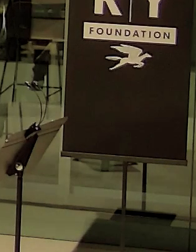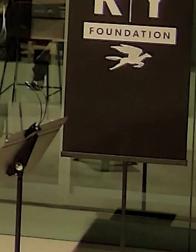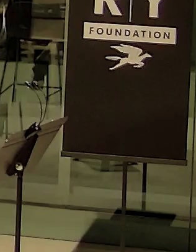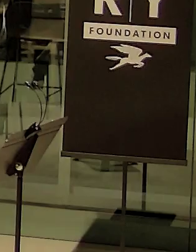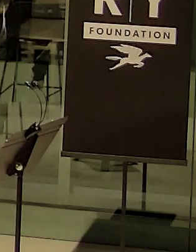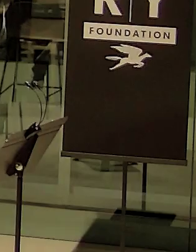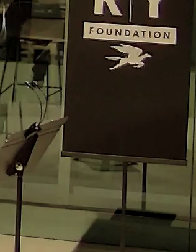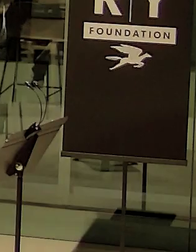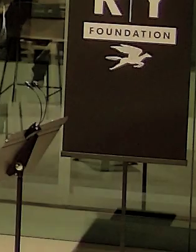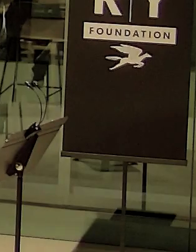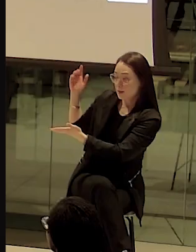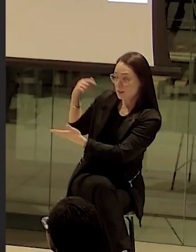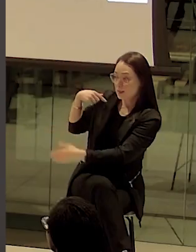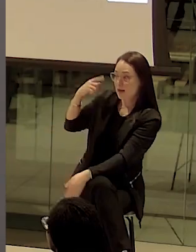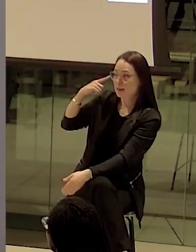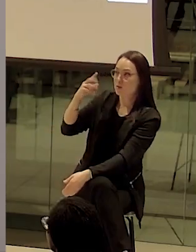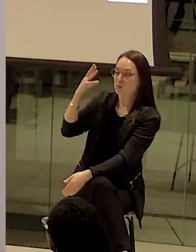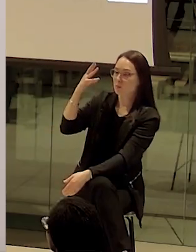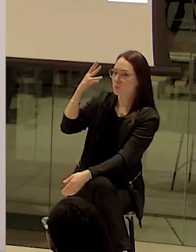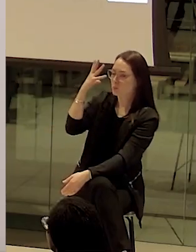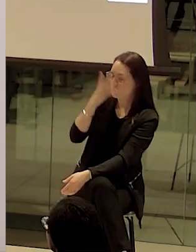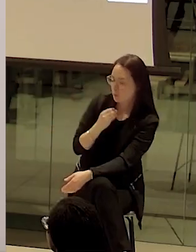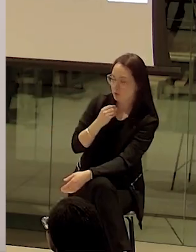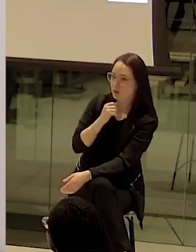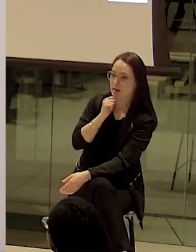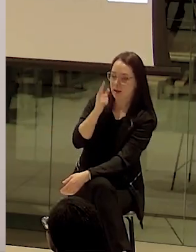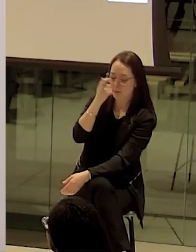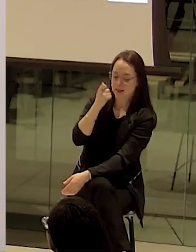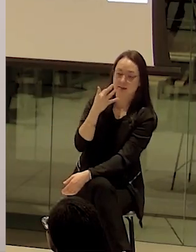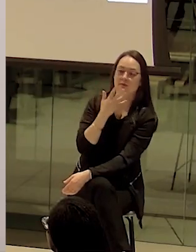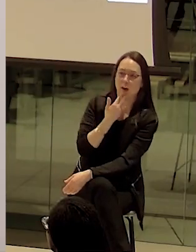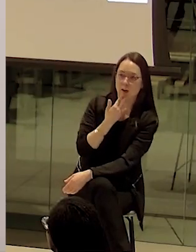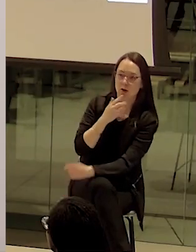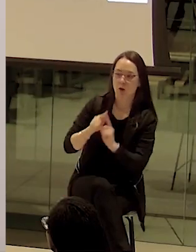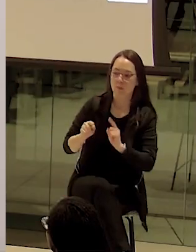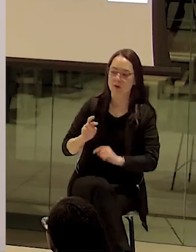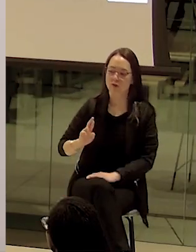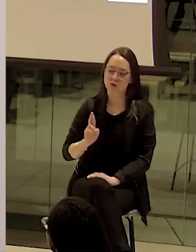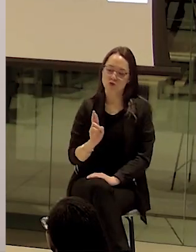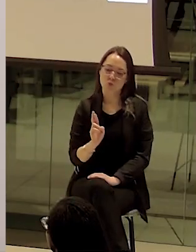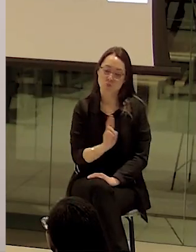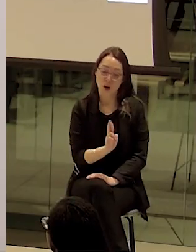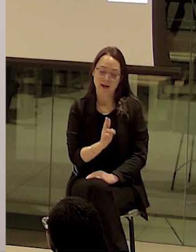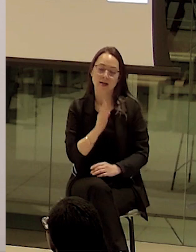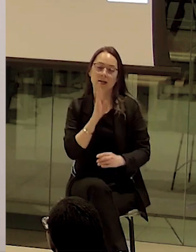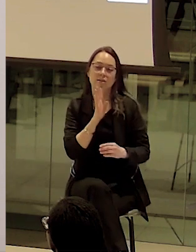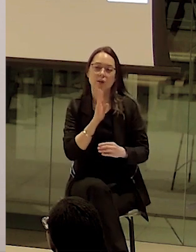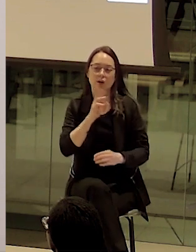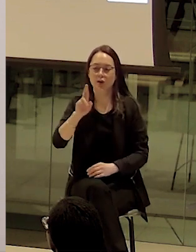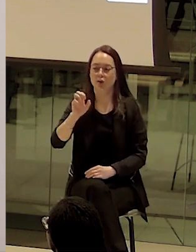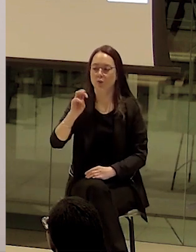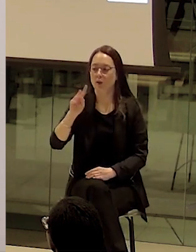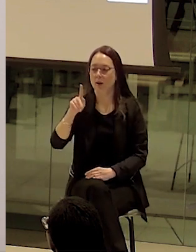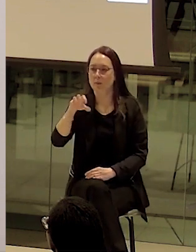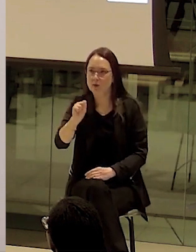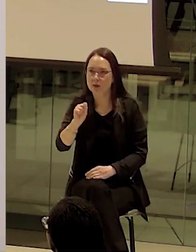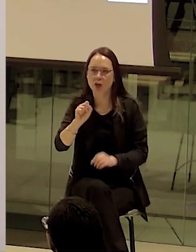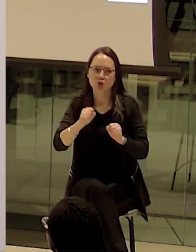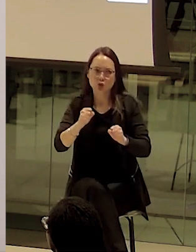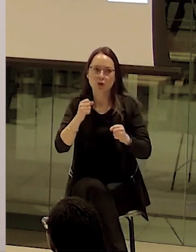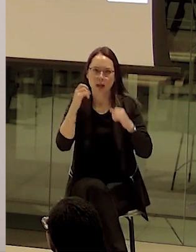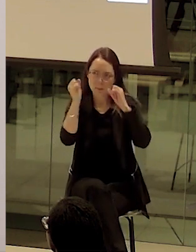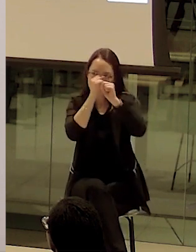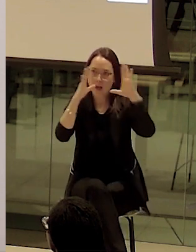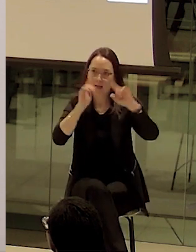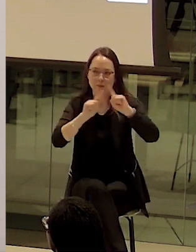These two pieces, I think, were really beautiful, not only just because of the color. The one on the right is called Brambles, and you could imagine that they're brambles, but it was really